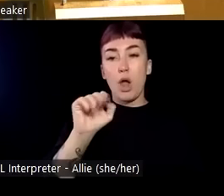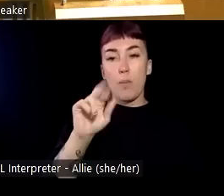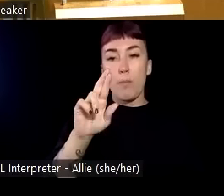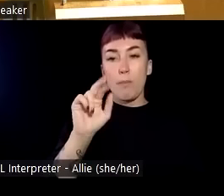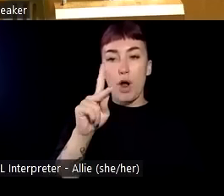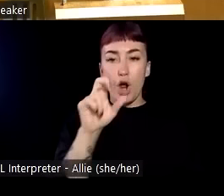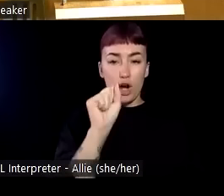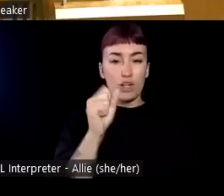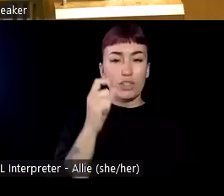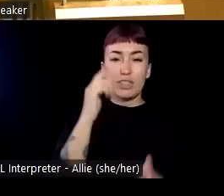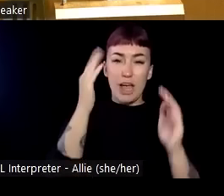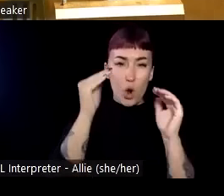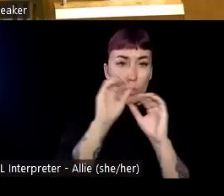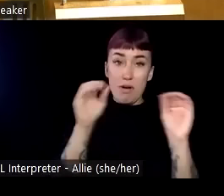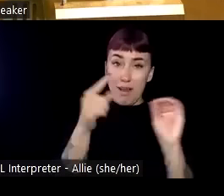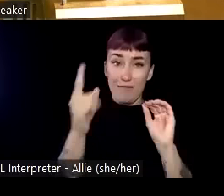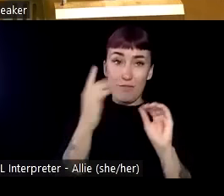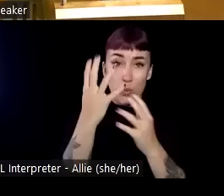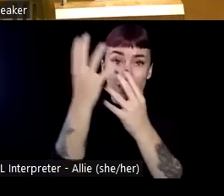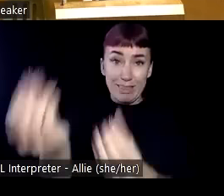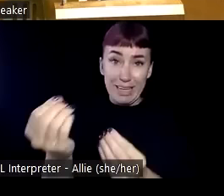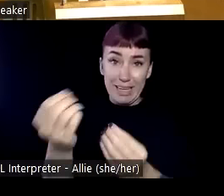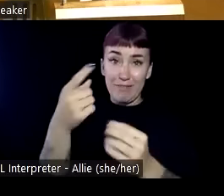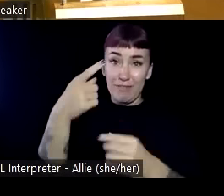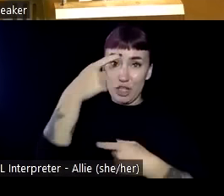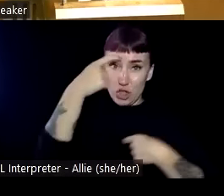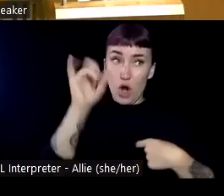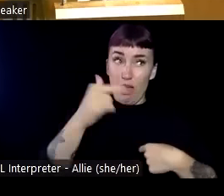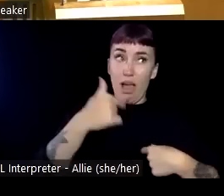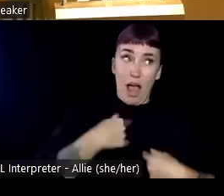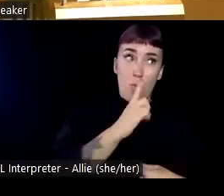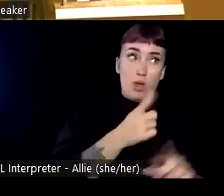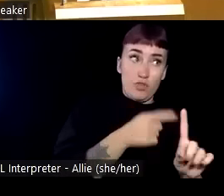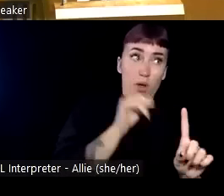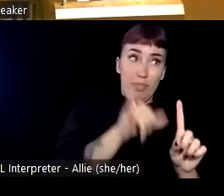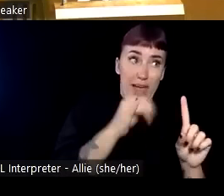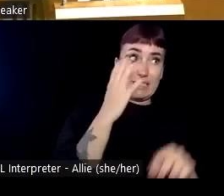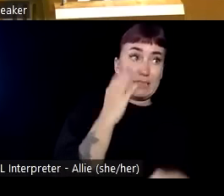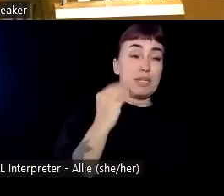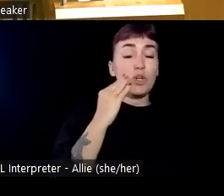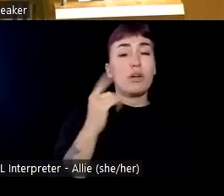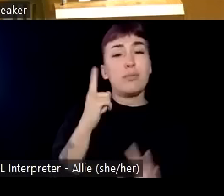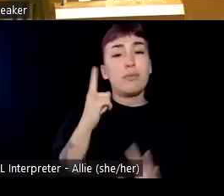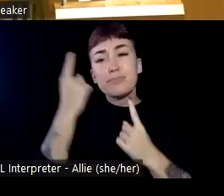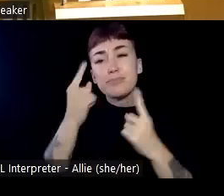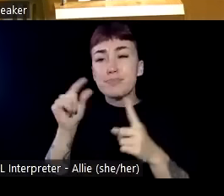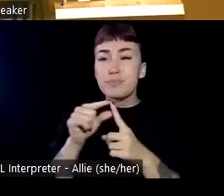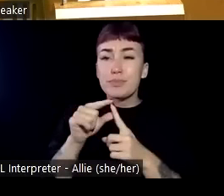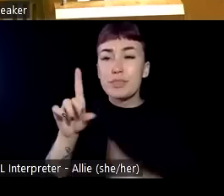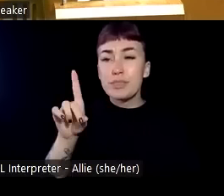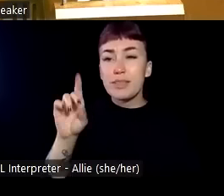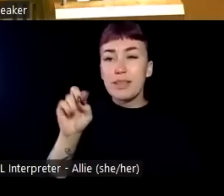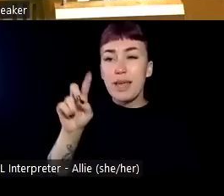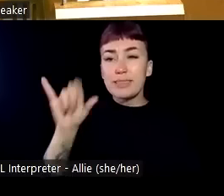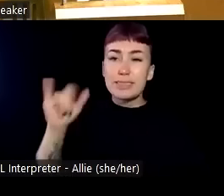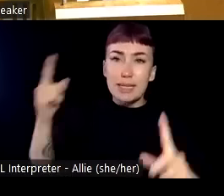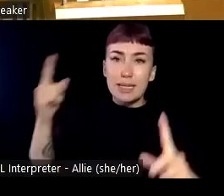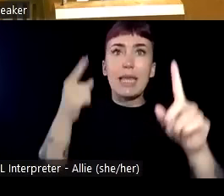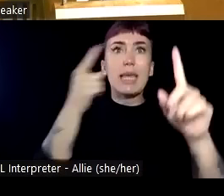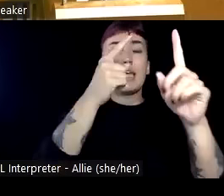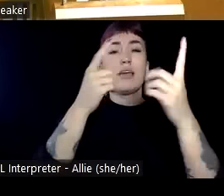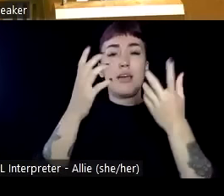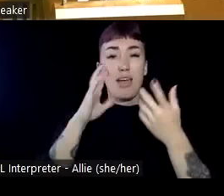you walk away as scarred as I was from that experience. But I was thinking a little bit about the word destiny, and I came across